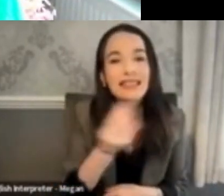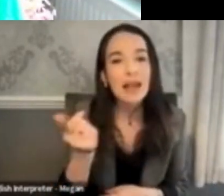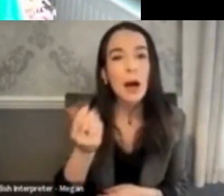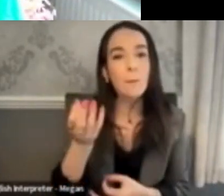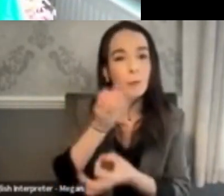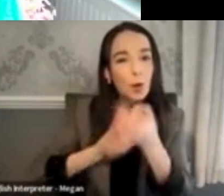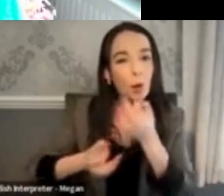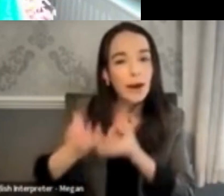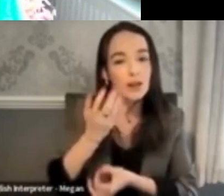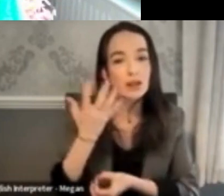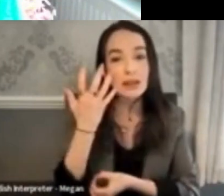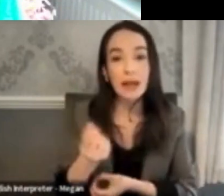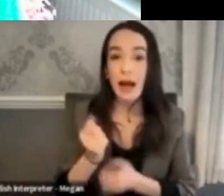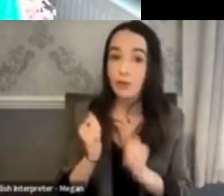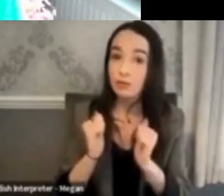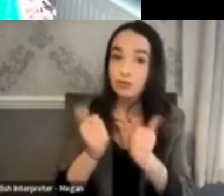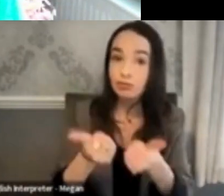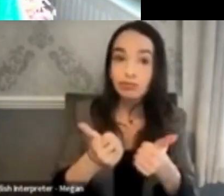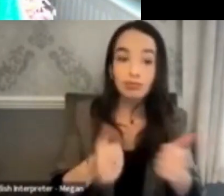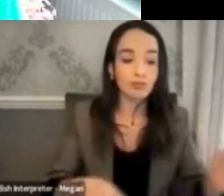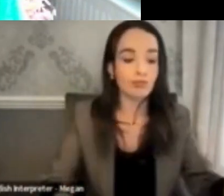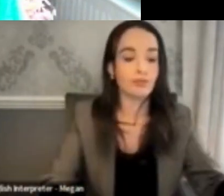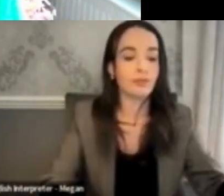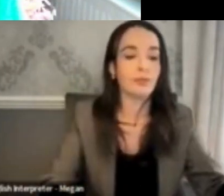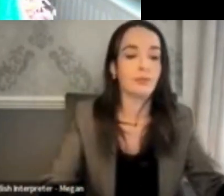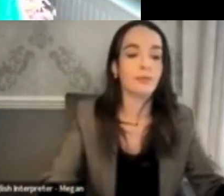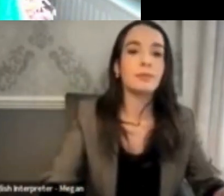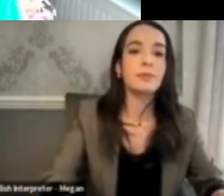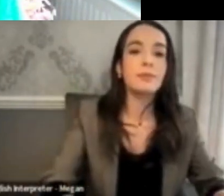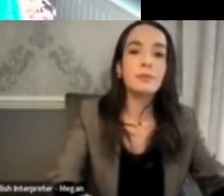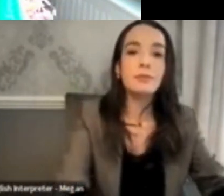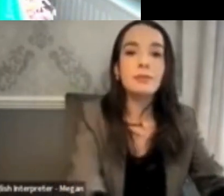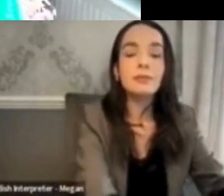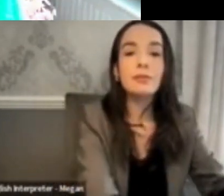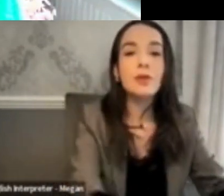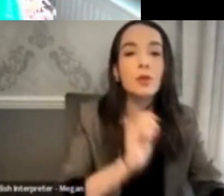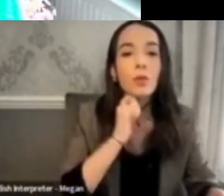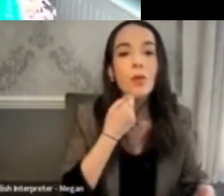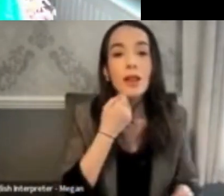that have emerged. So I'm going to move to those now.